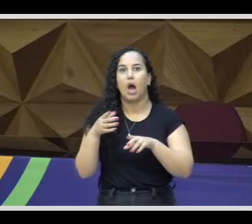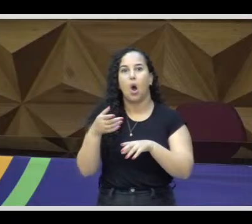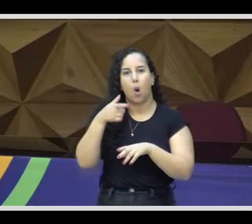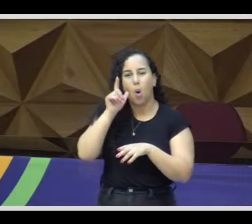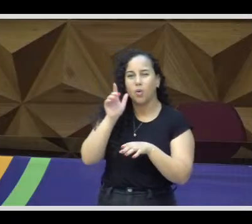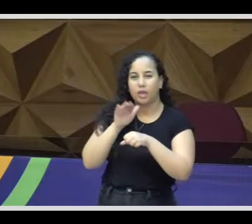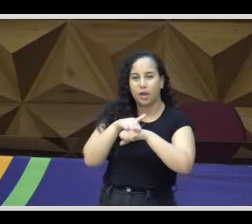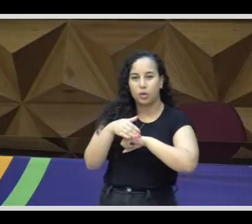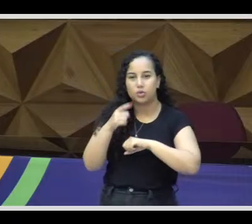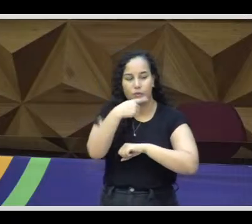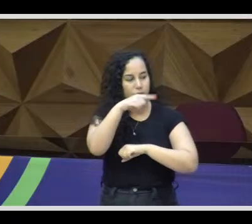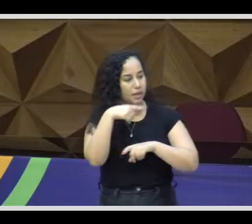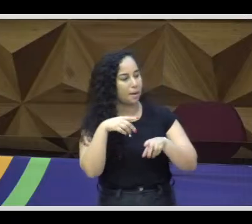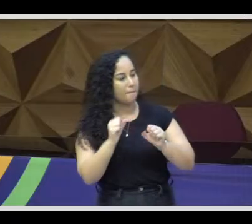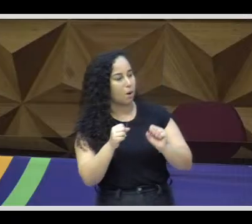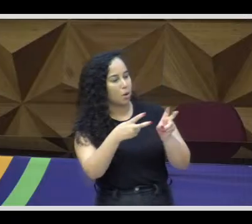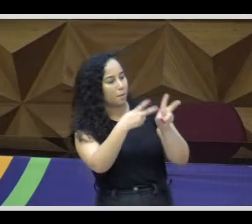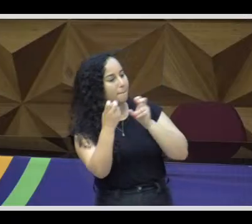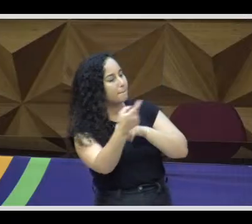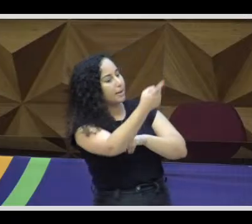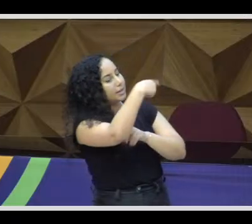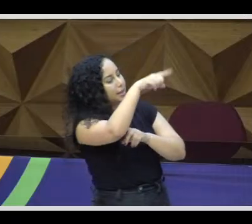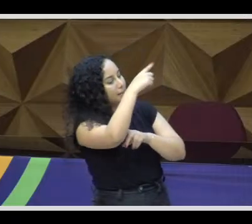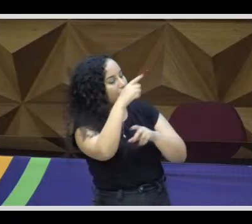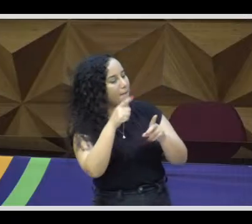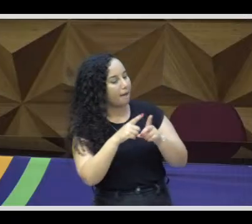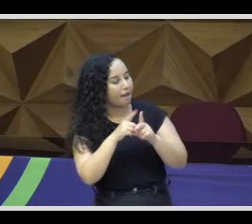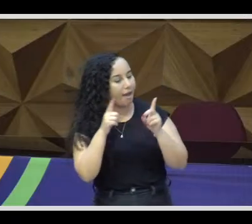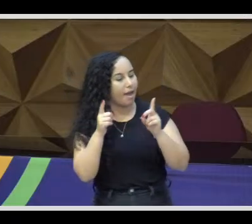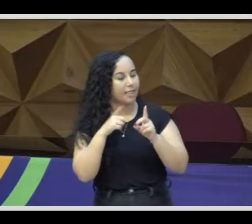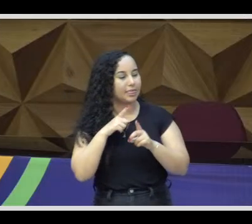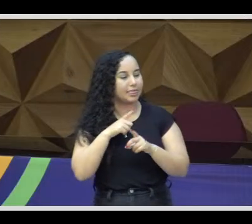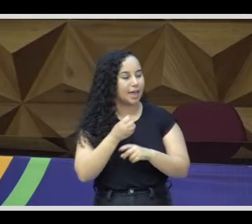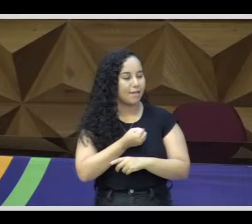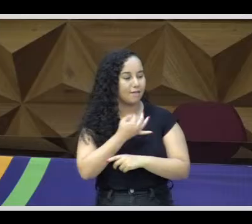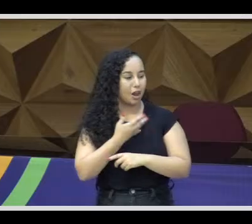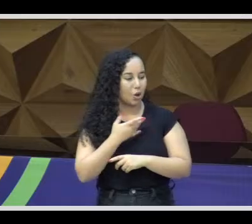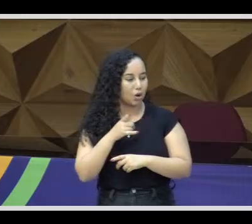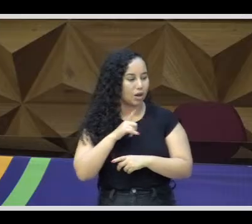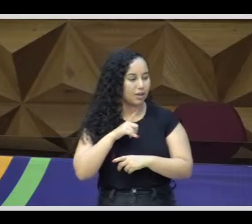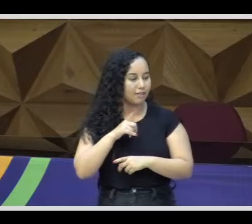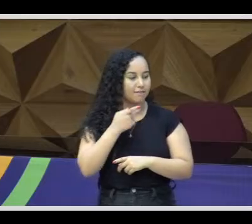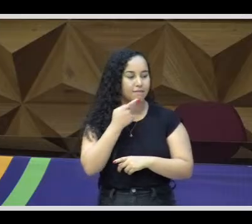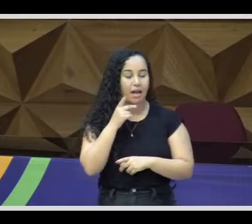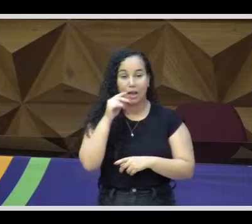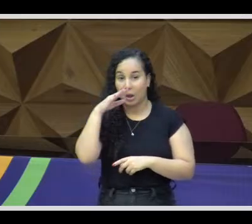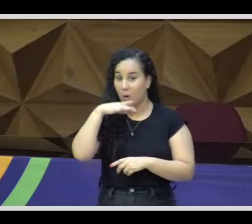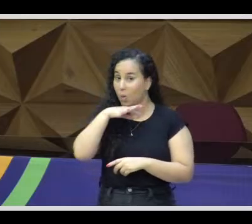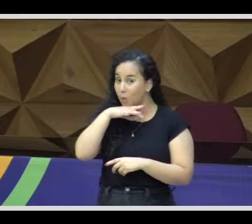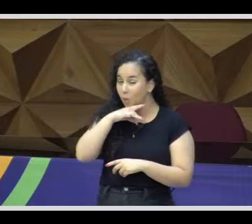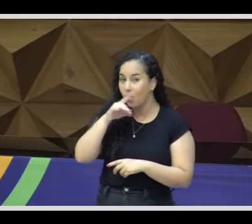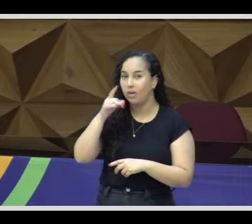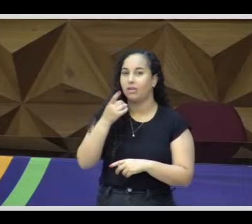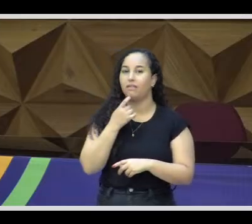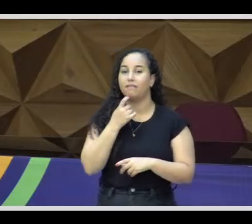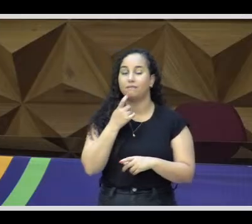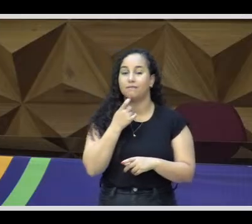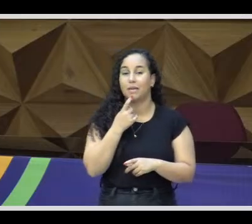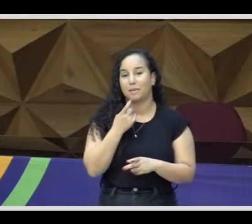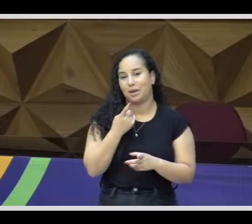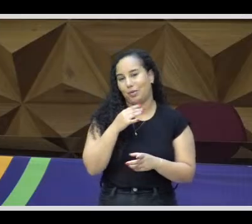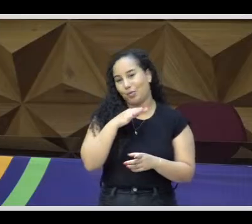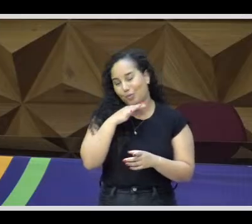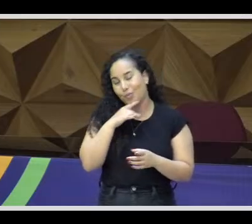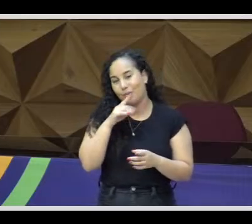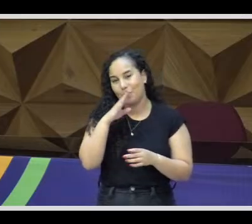you can see most of the valence for Bolsonaro in the red line is bad in the last days.